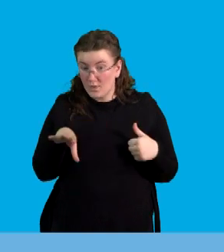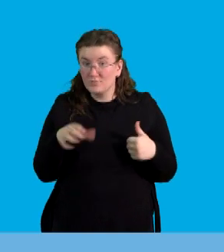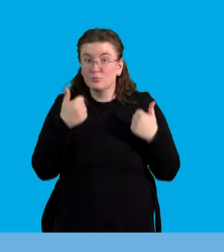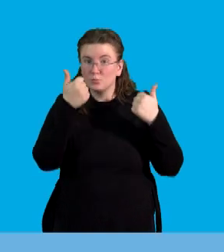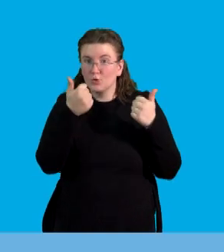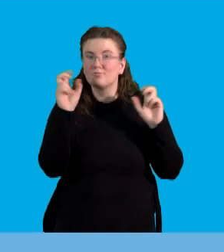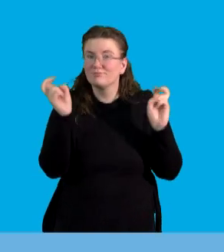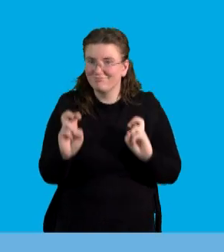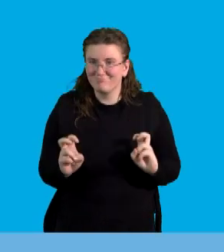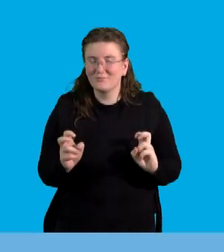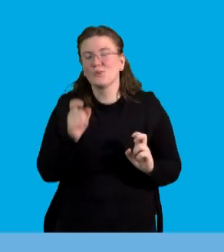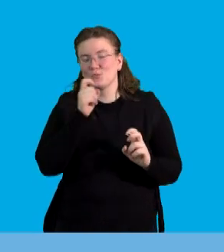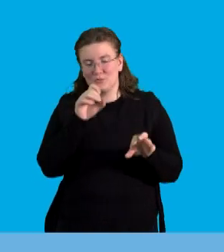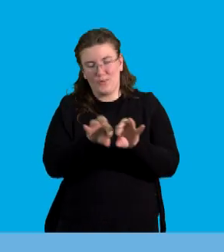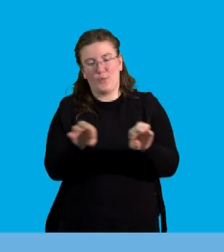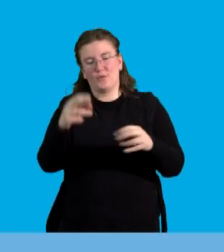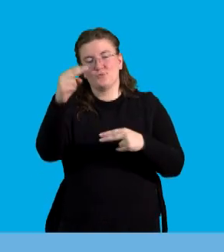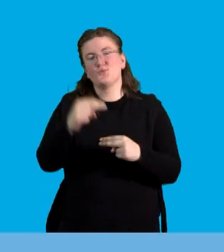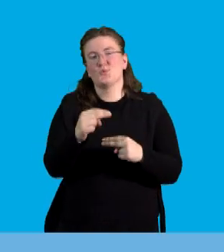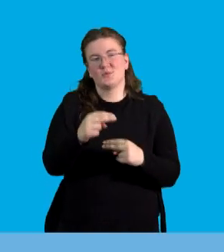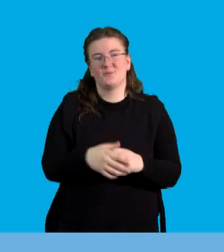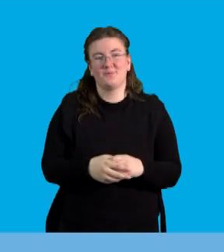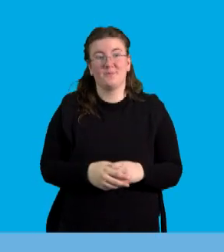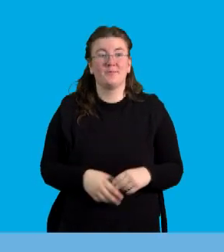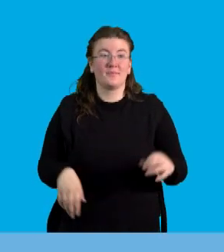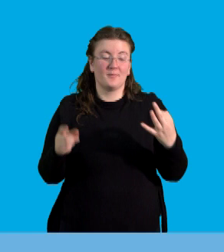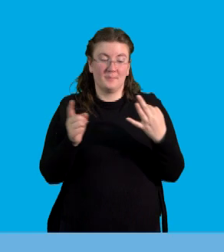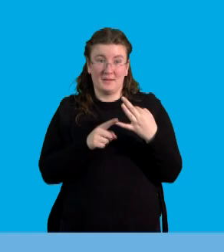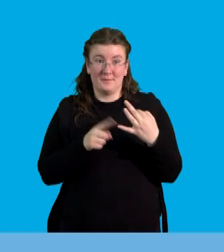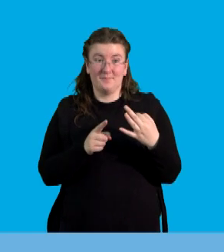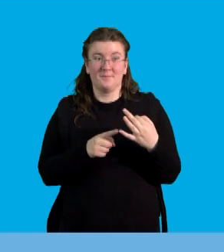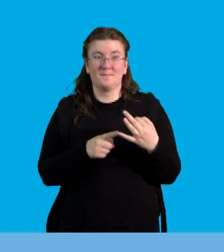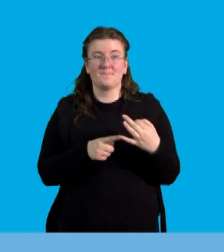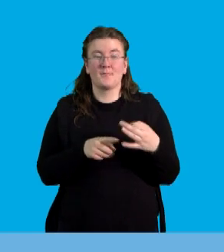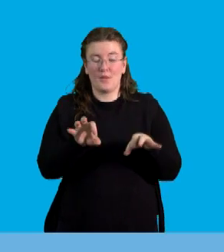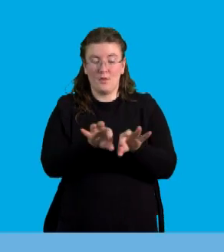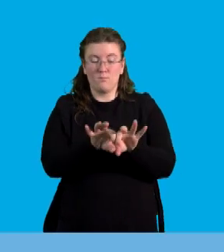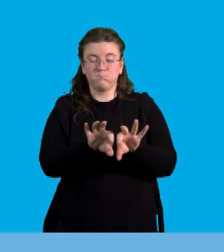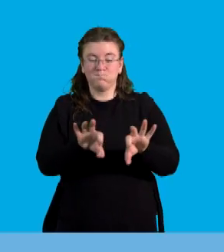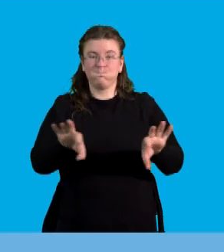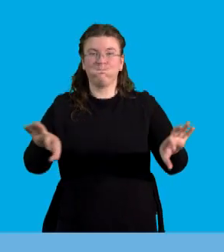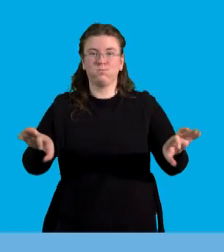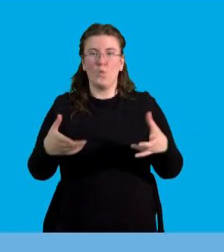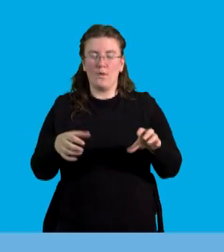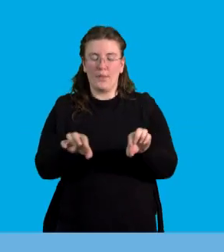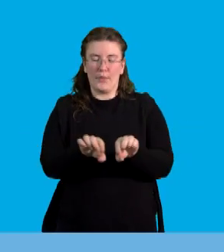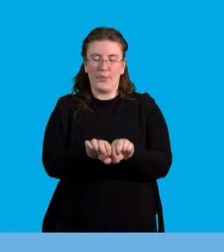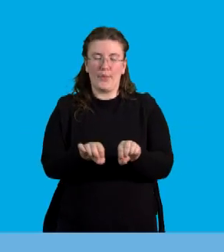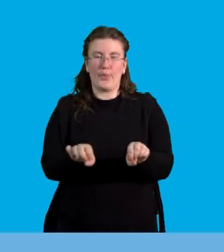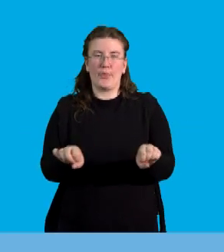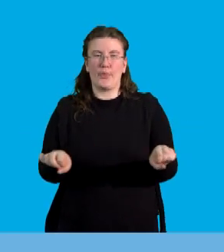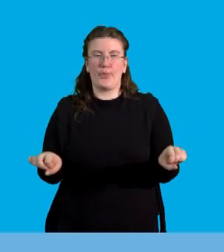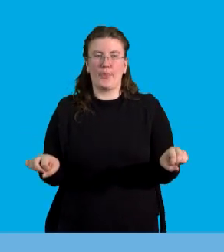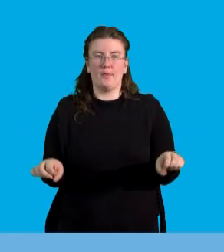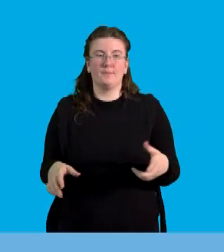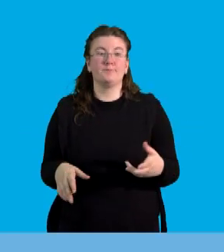a shorter wire. So now another factor which is going to affect the resistance is the thickness of the conductor. So which then means the